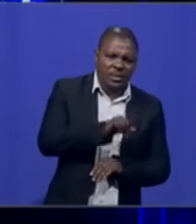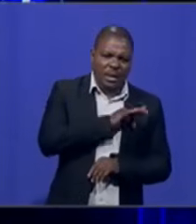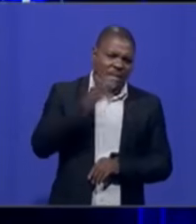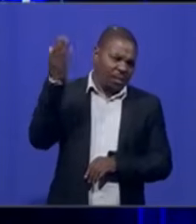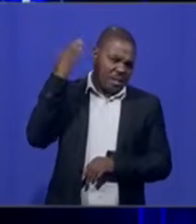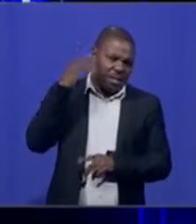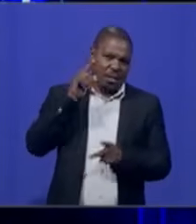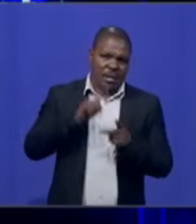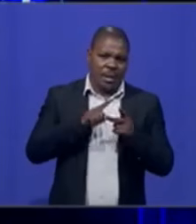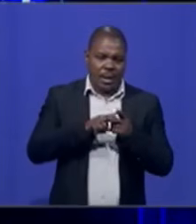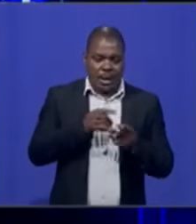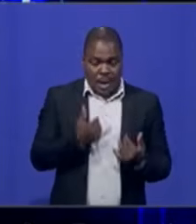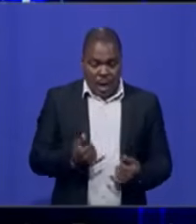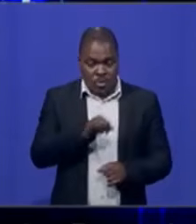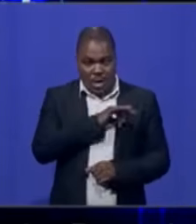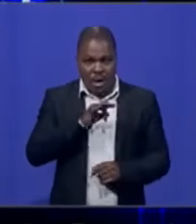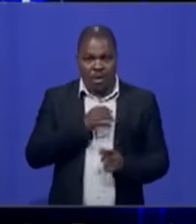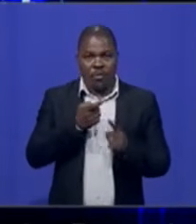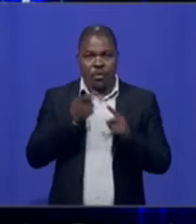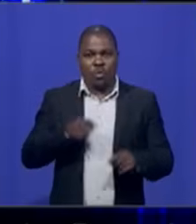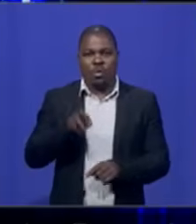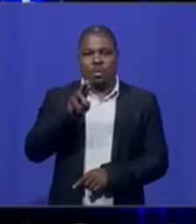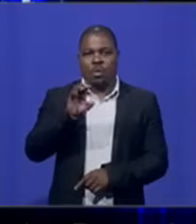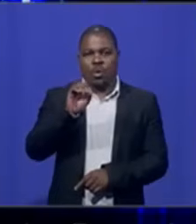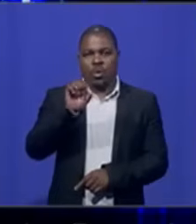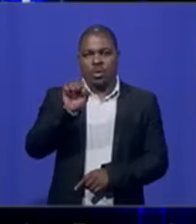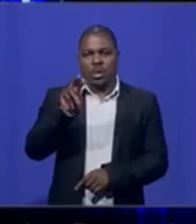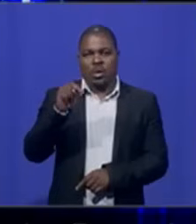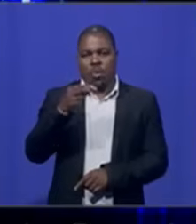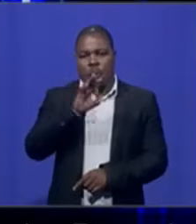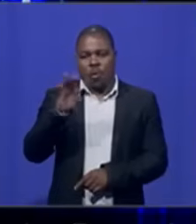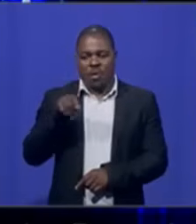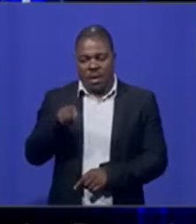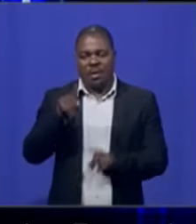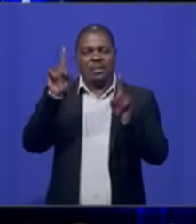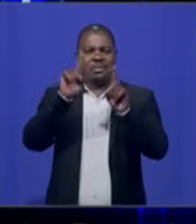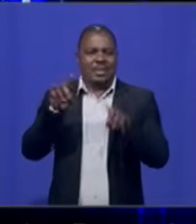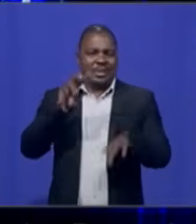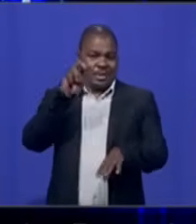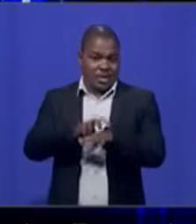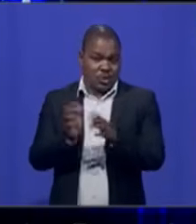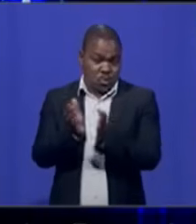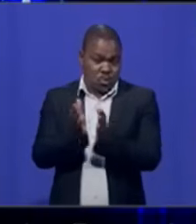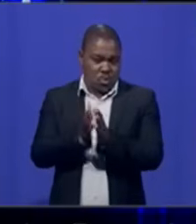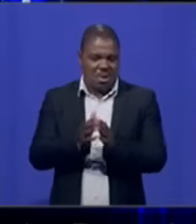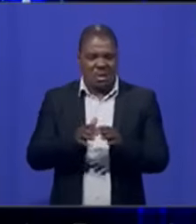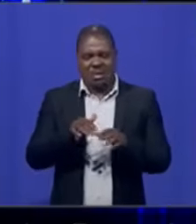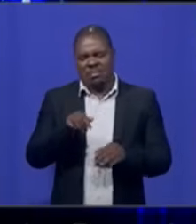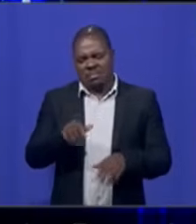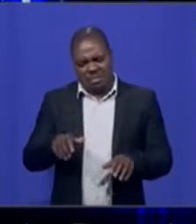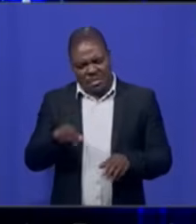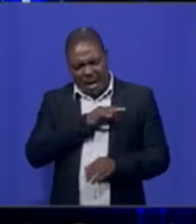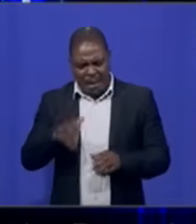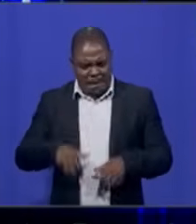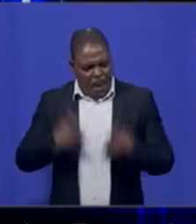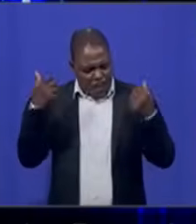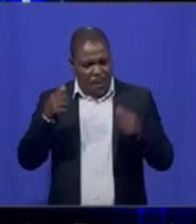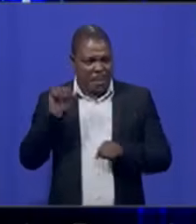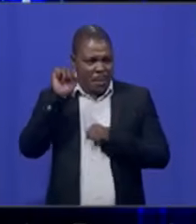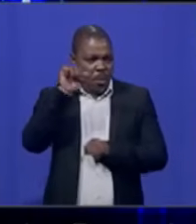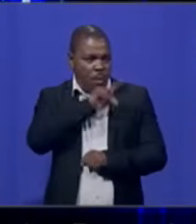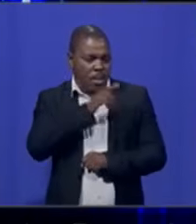ba sekolo sa Rosenhof se Freestata e leng sa bana ba na le ditlhoko tse kgethehileng bana ba halefile mo ba hlalosang ha ba batla hore mosuwe hloho